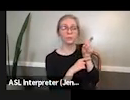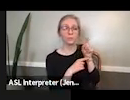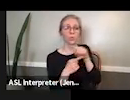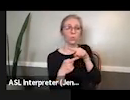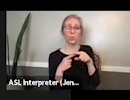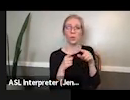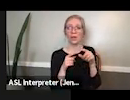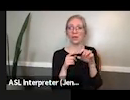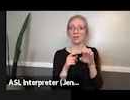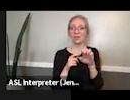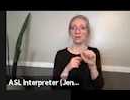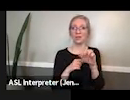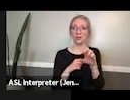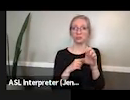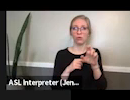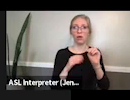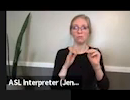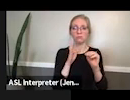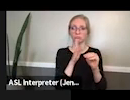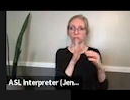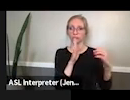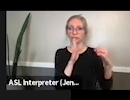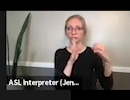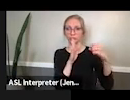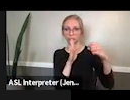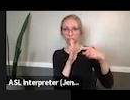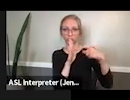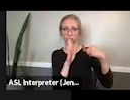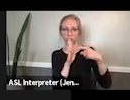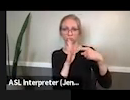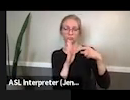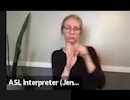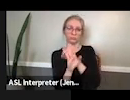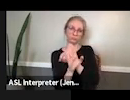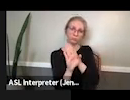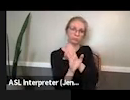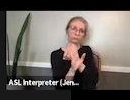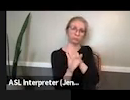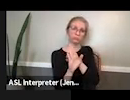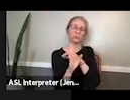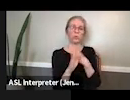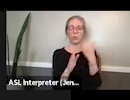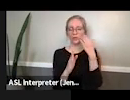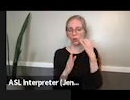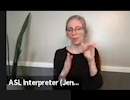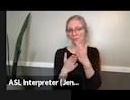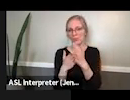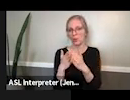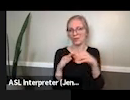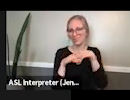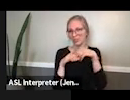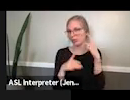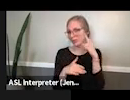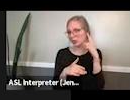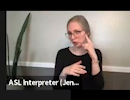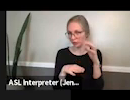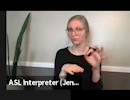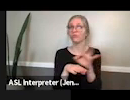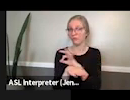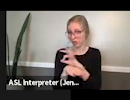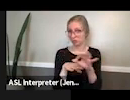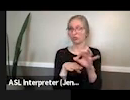receives input from the cochlea, then we know that that part of the inner ear is